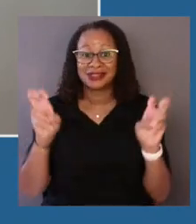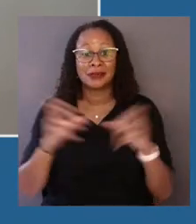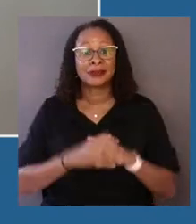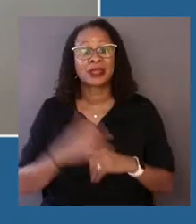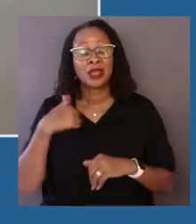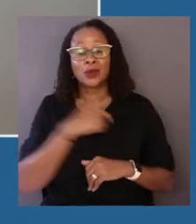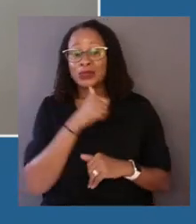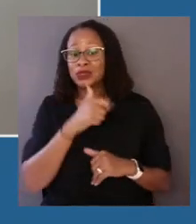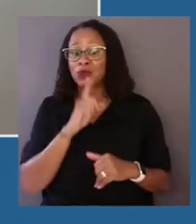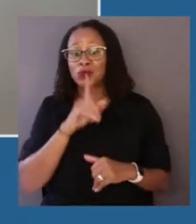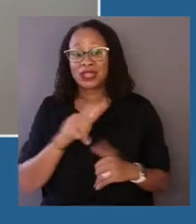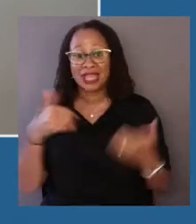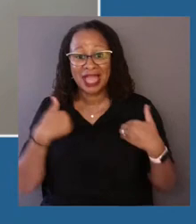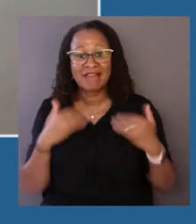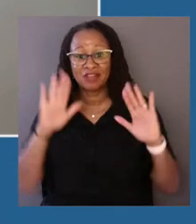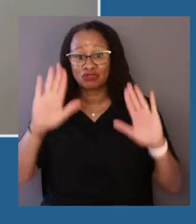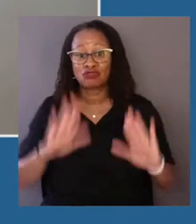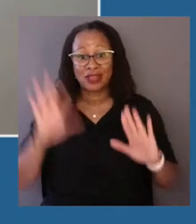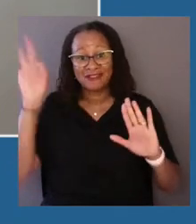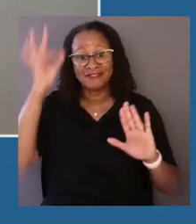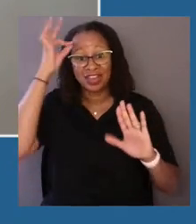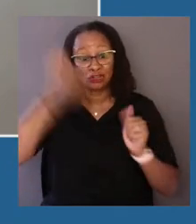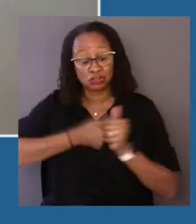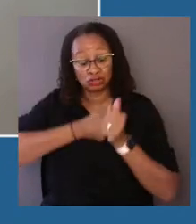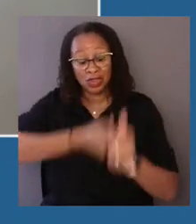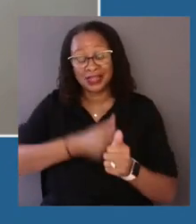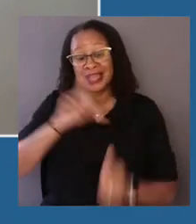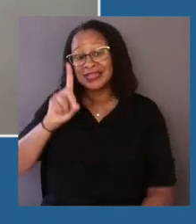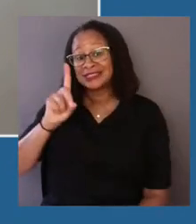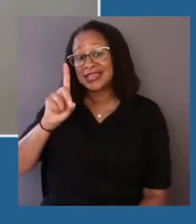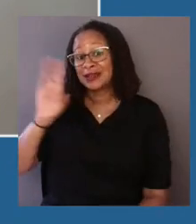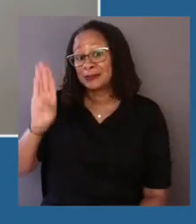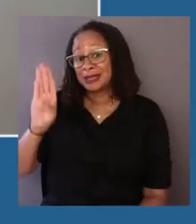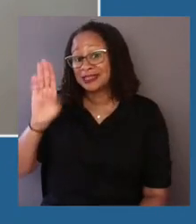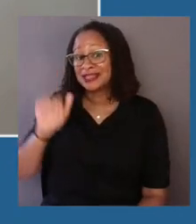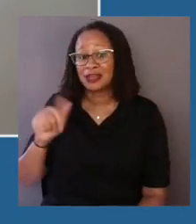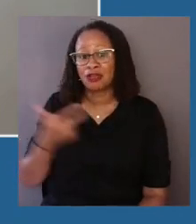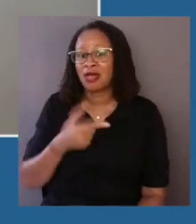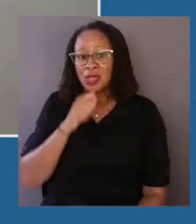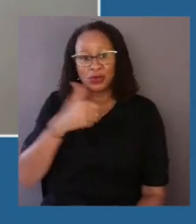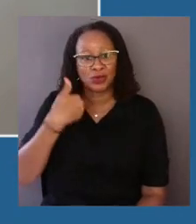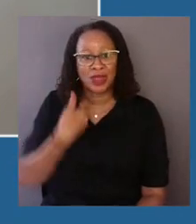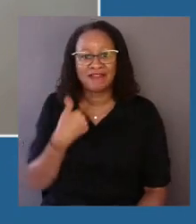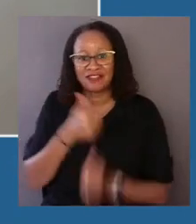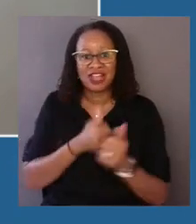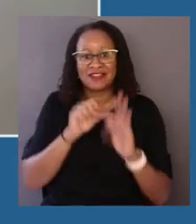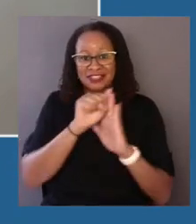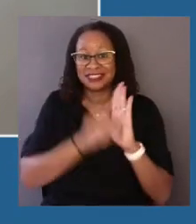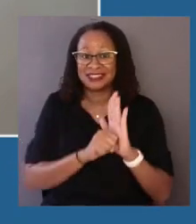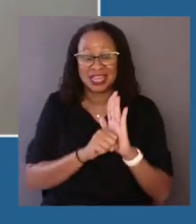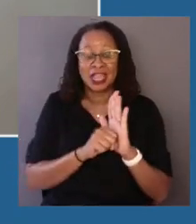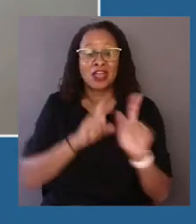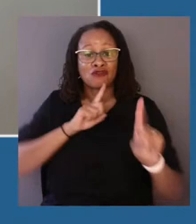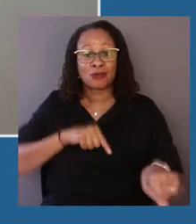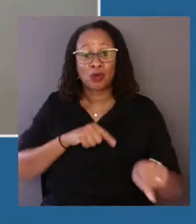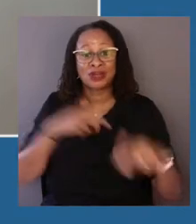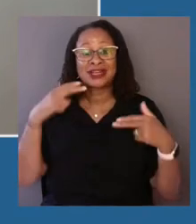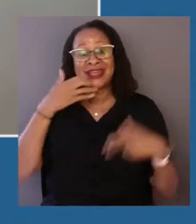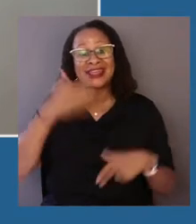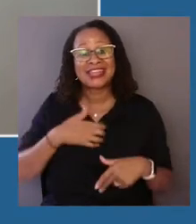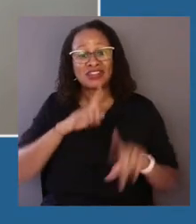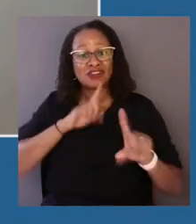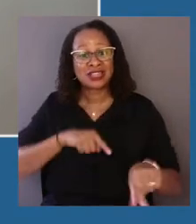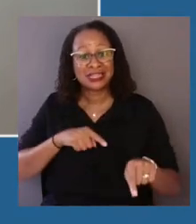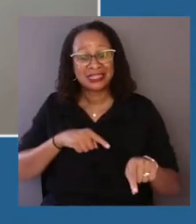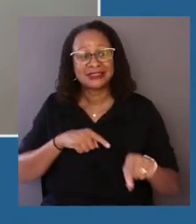great federal tracking database, as I mentioned. We don't even have every state right now reporting heat-related illness to the CDC in a timely